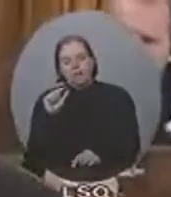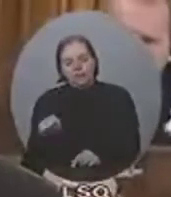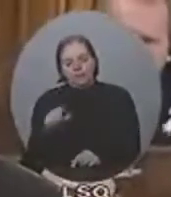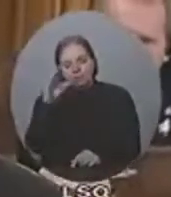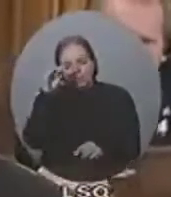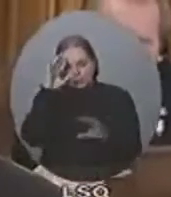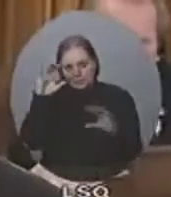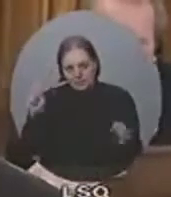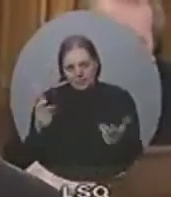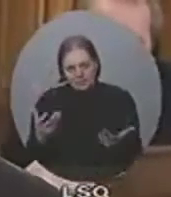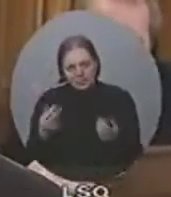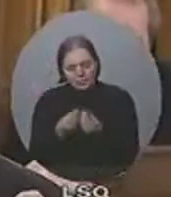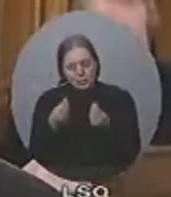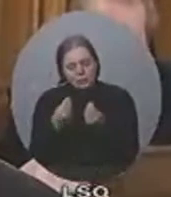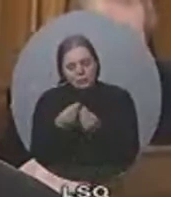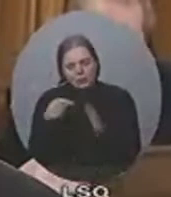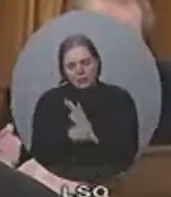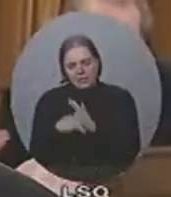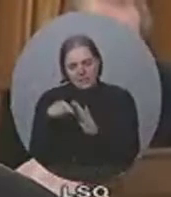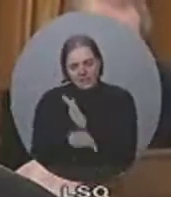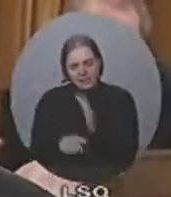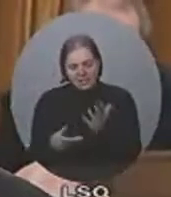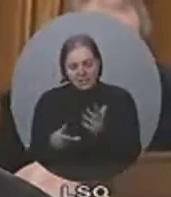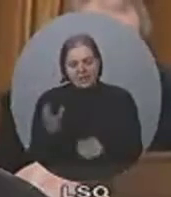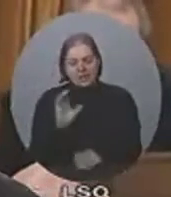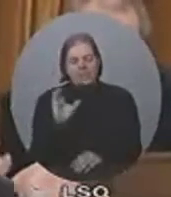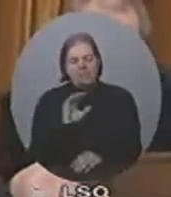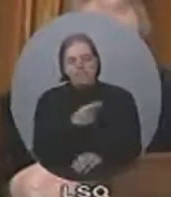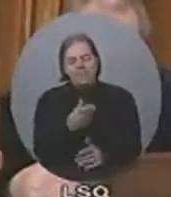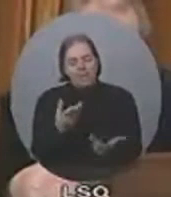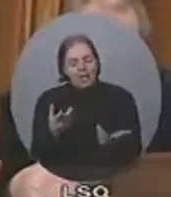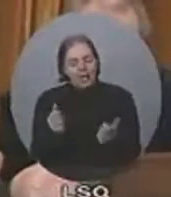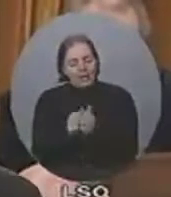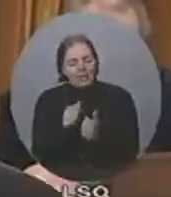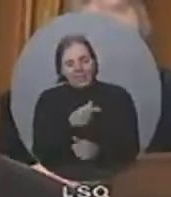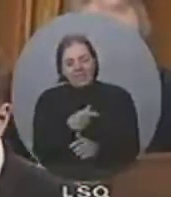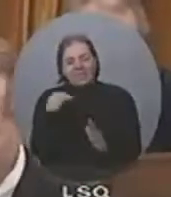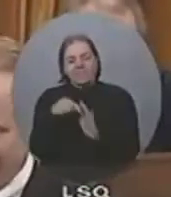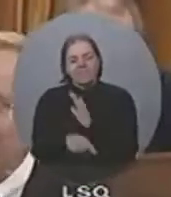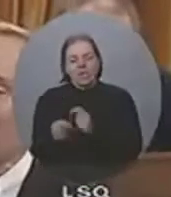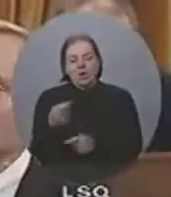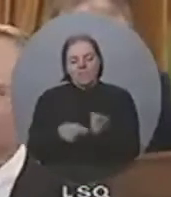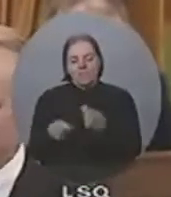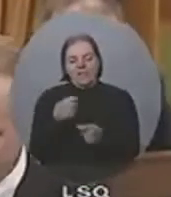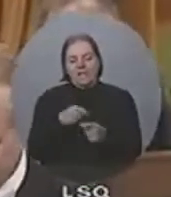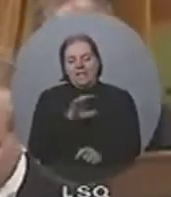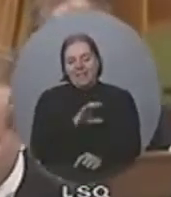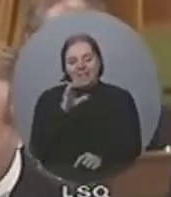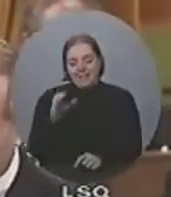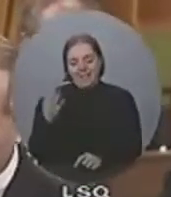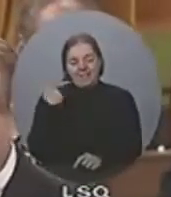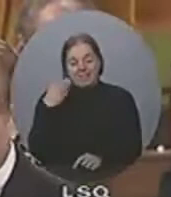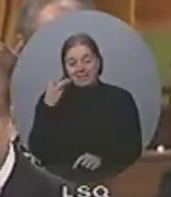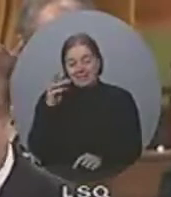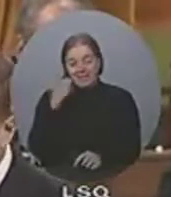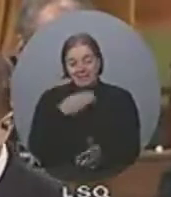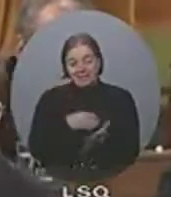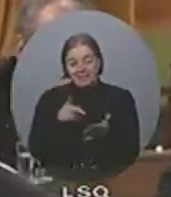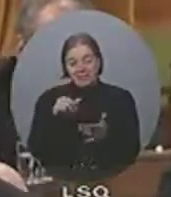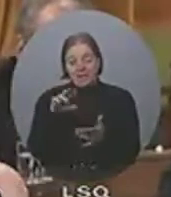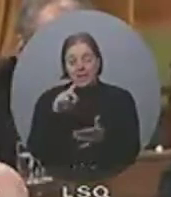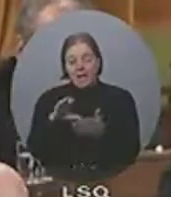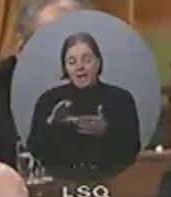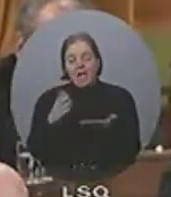et il y en a beaucoup. Sous les conservateurs, malheureusement, le déficit commercial du Canada a passé de 16 milliards à